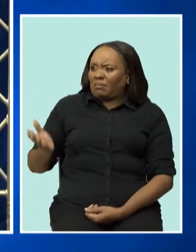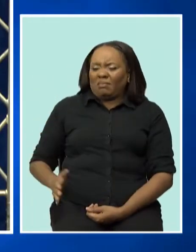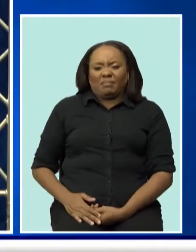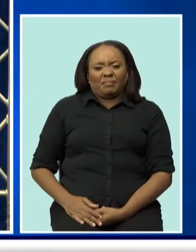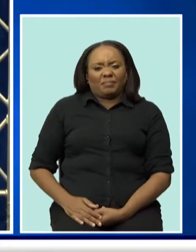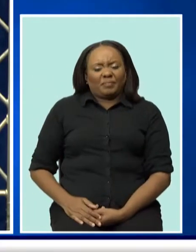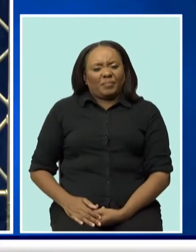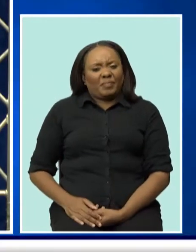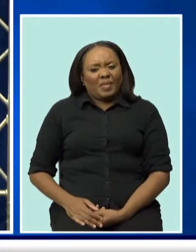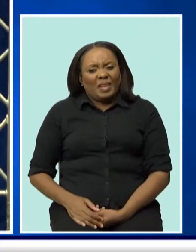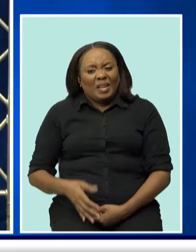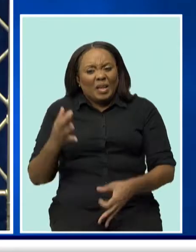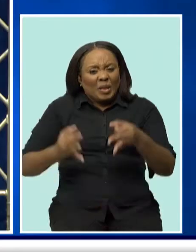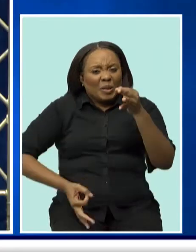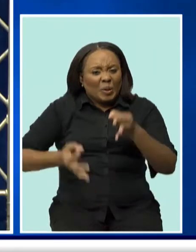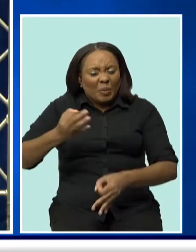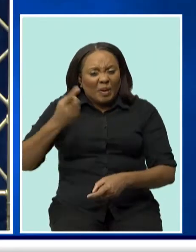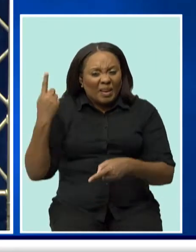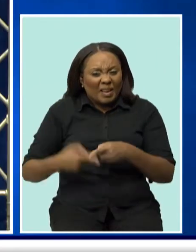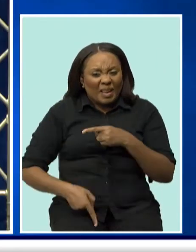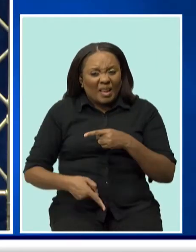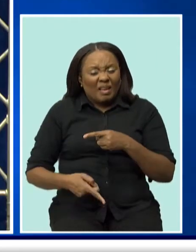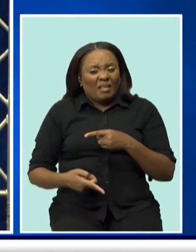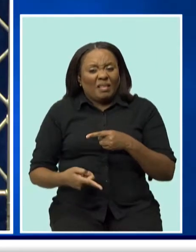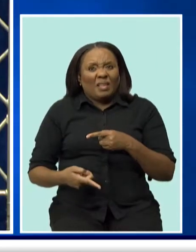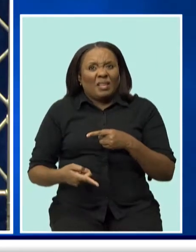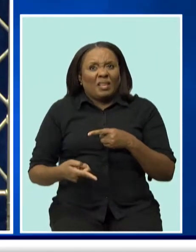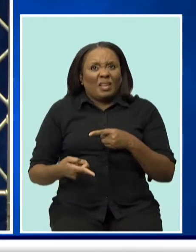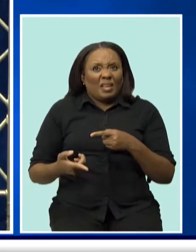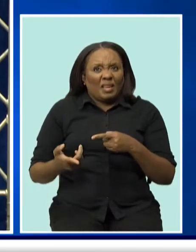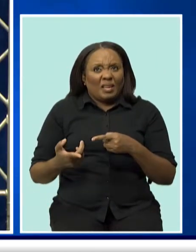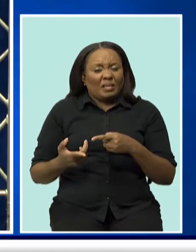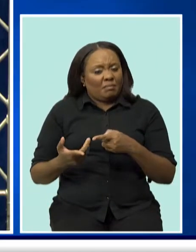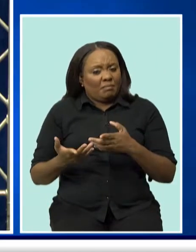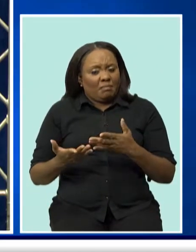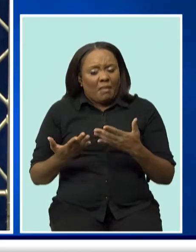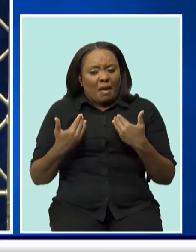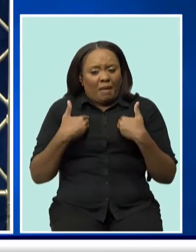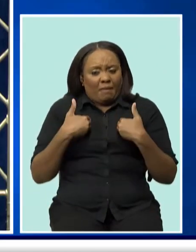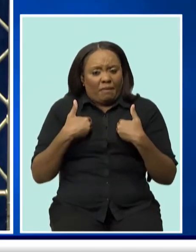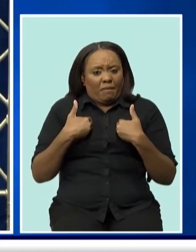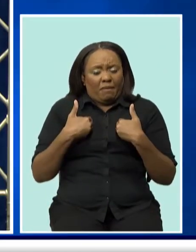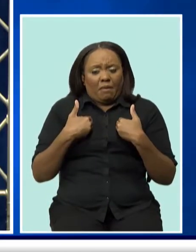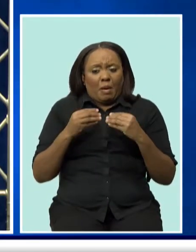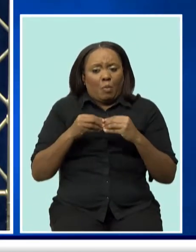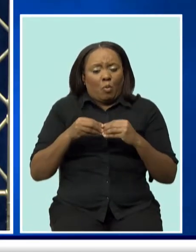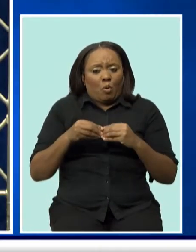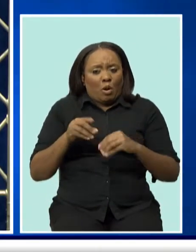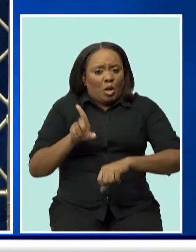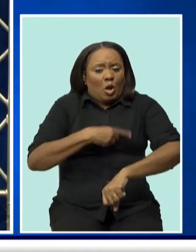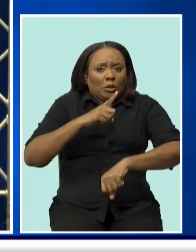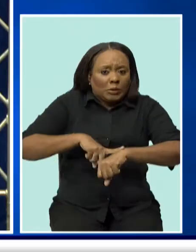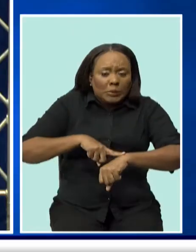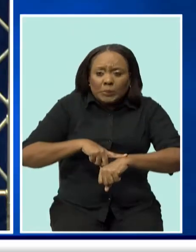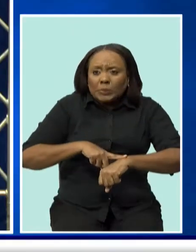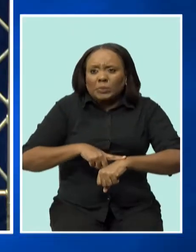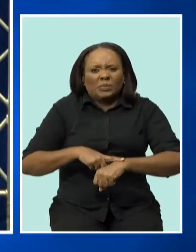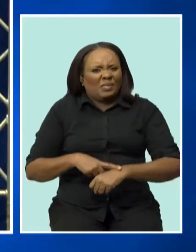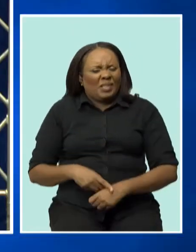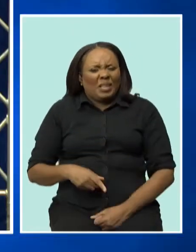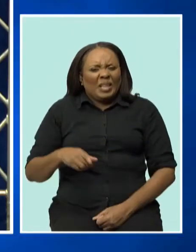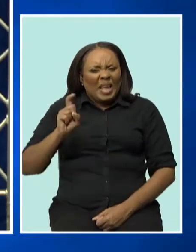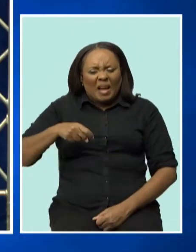meet longer because the reporter can't work past 12. Then come to us and deal with